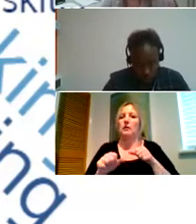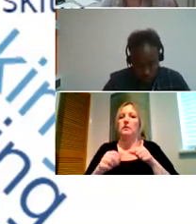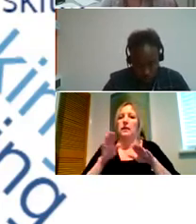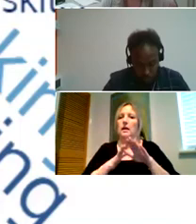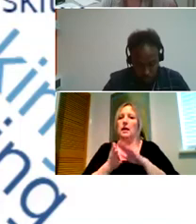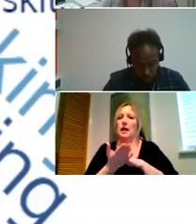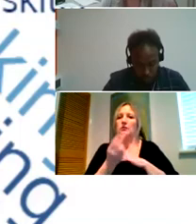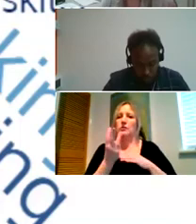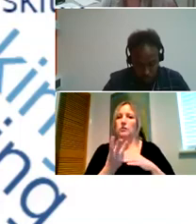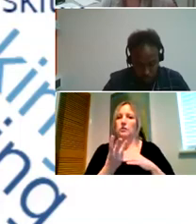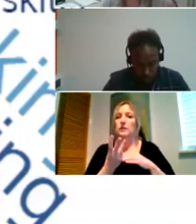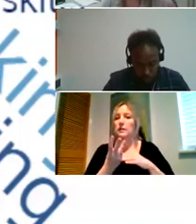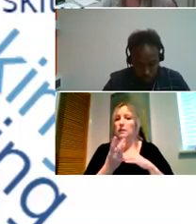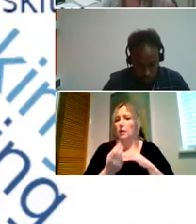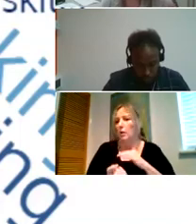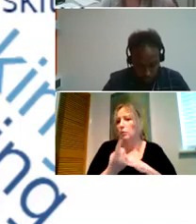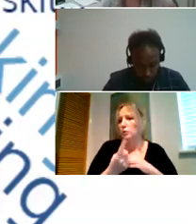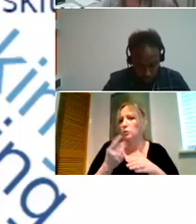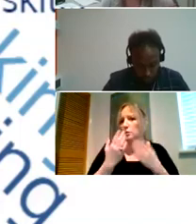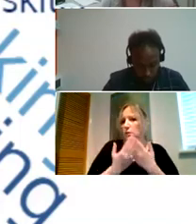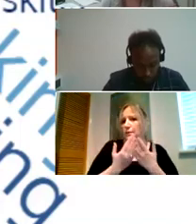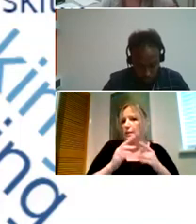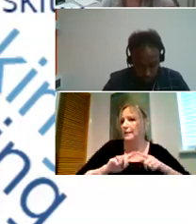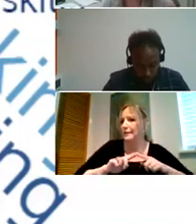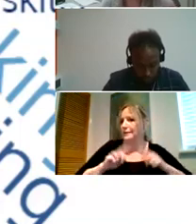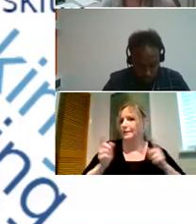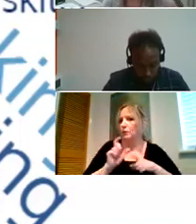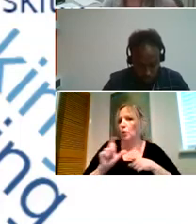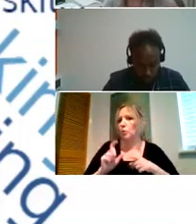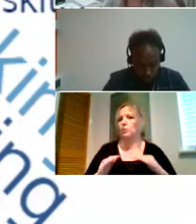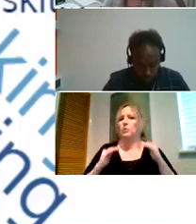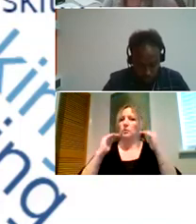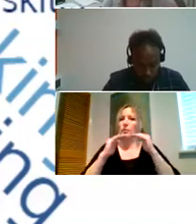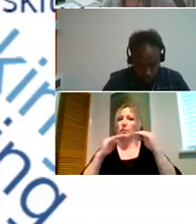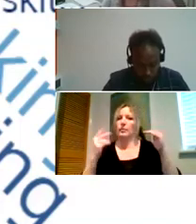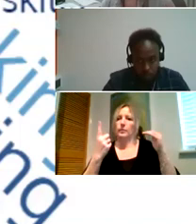to study a different course at level one.